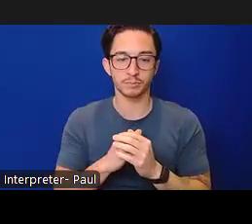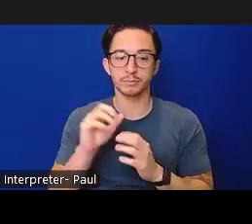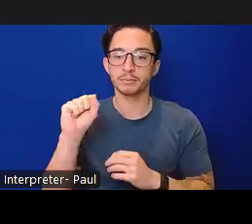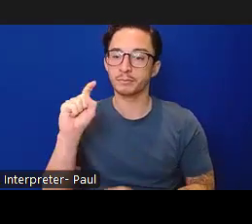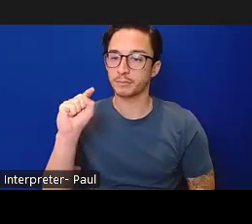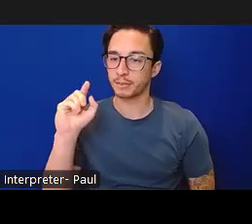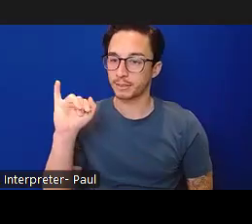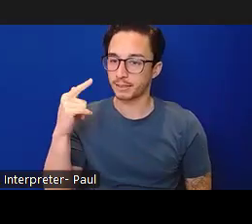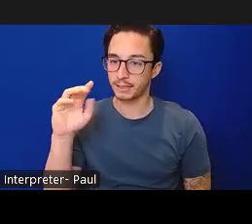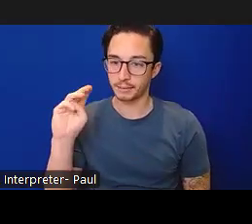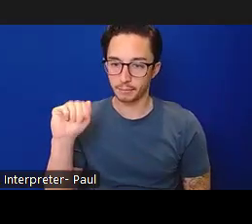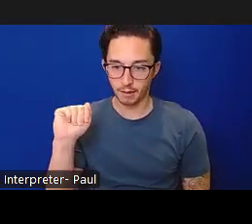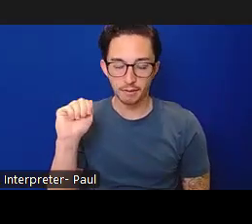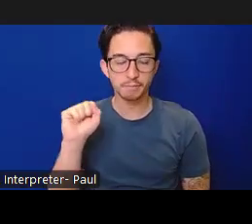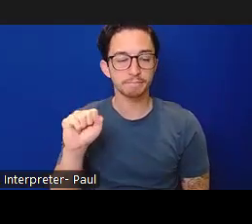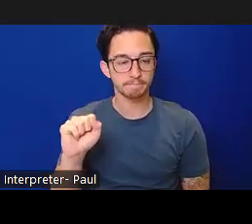Stigma.